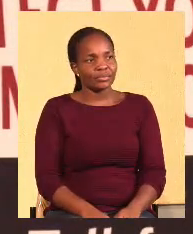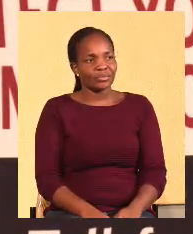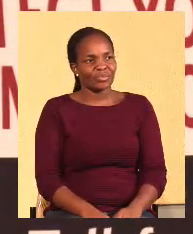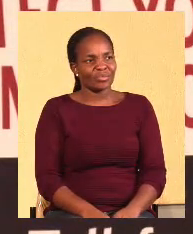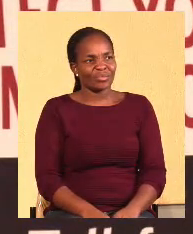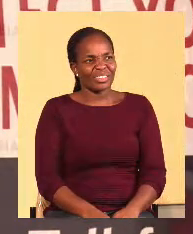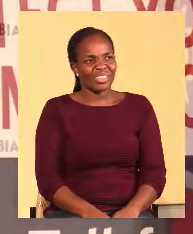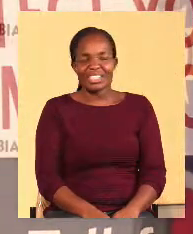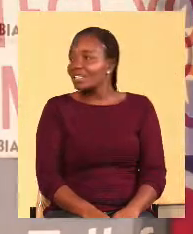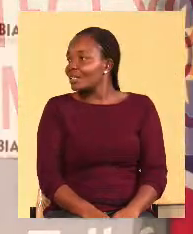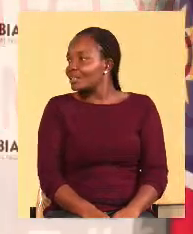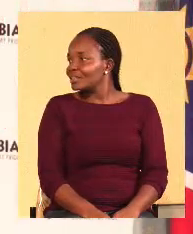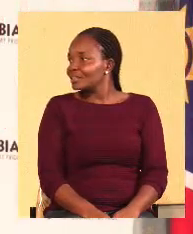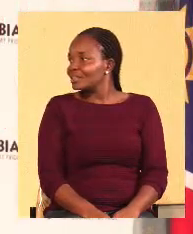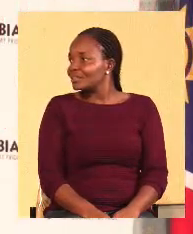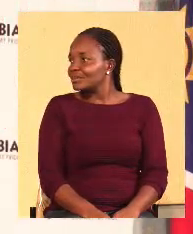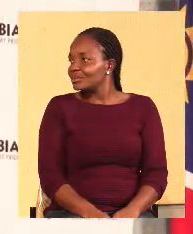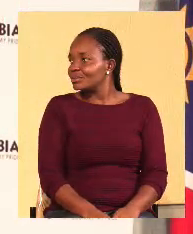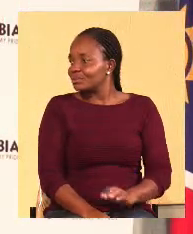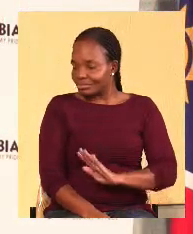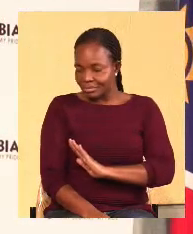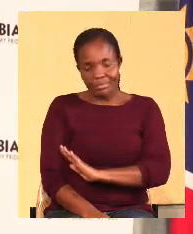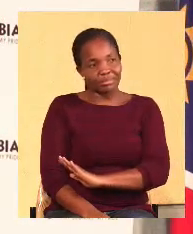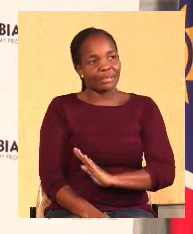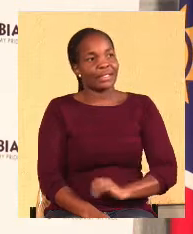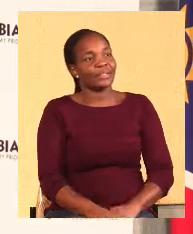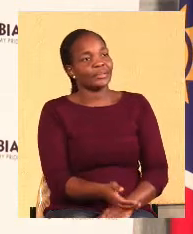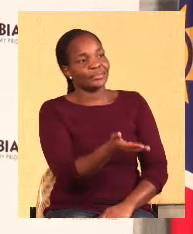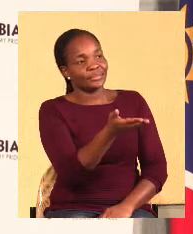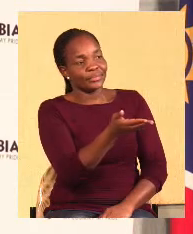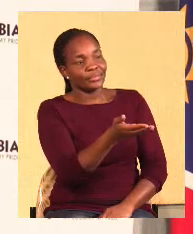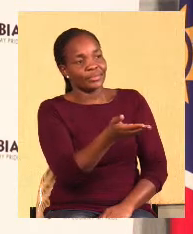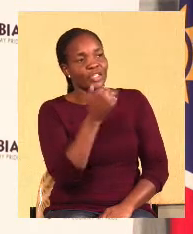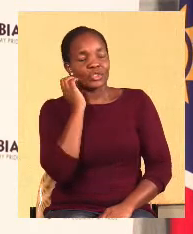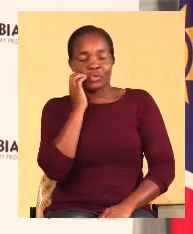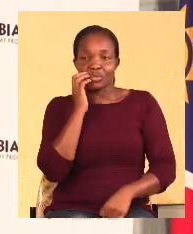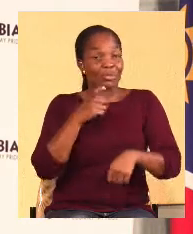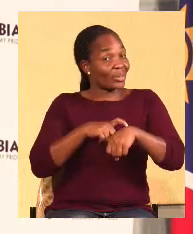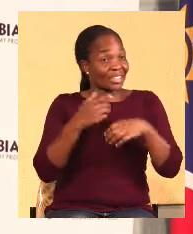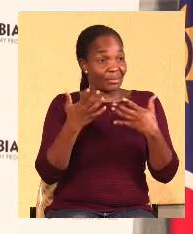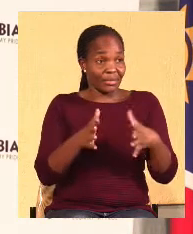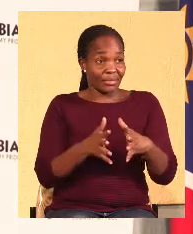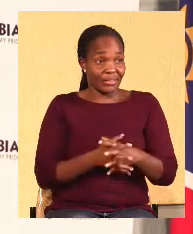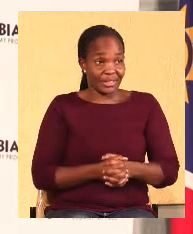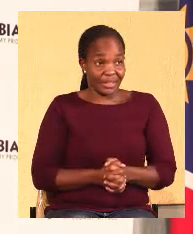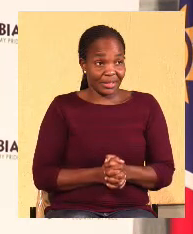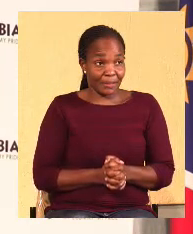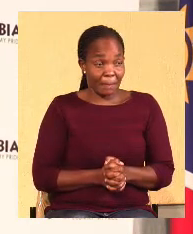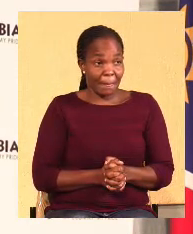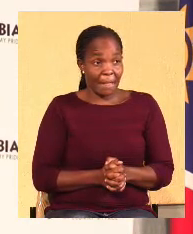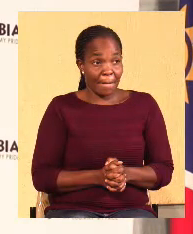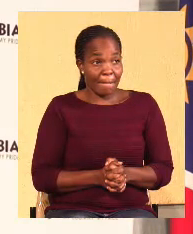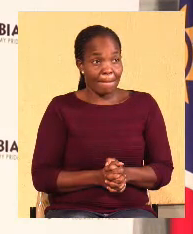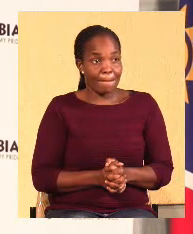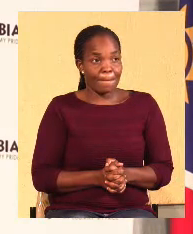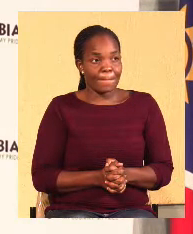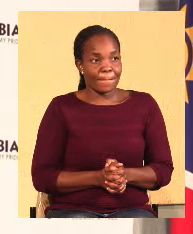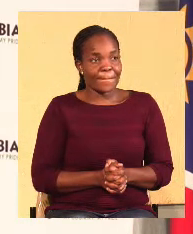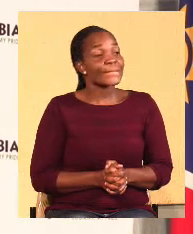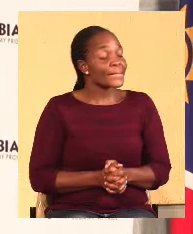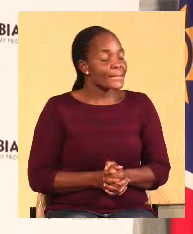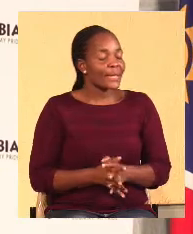unfortunately we can't take all three. Excuse me for that. And for the expectations that I've created. excuse me